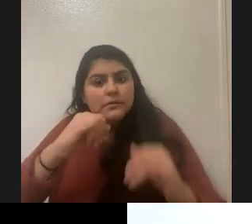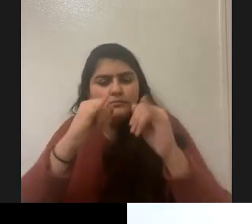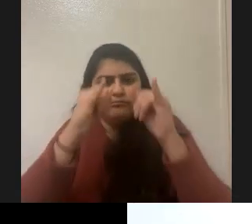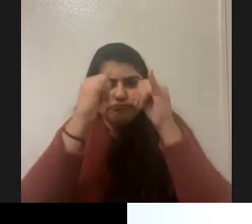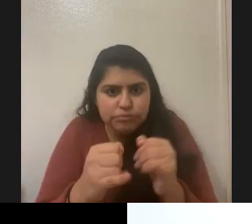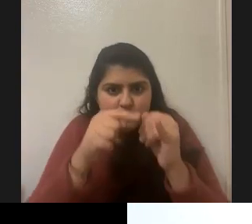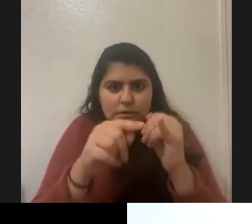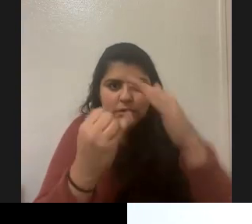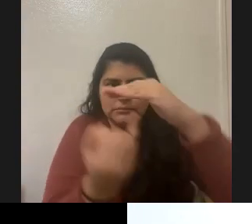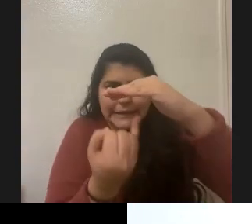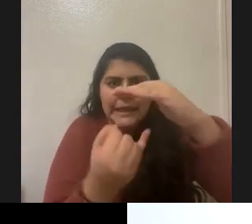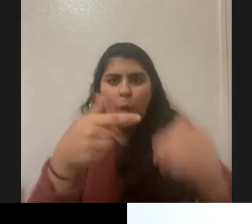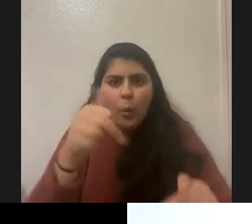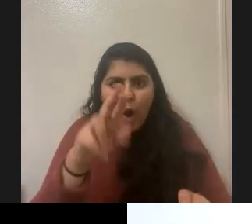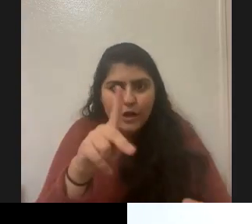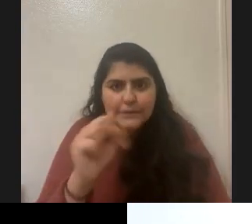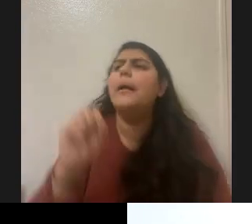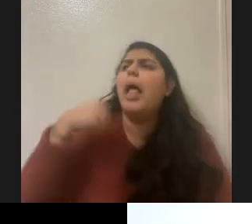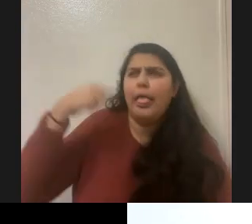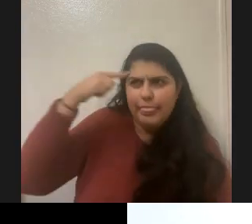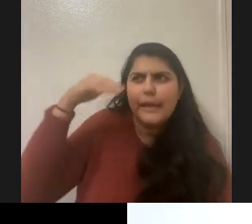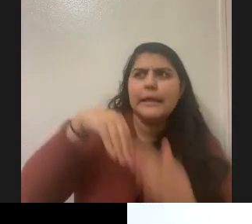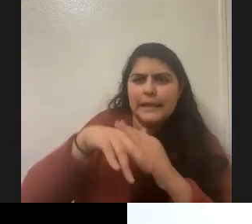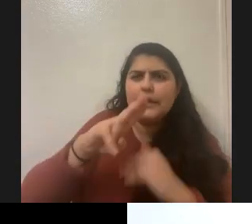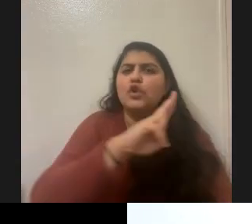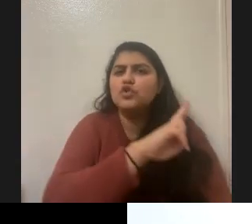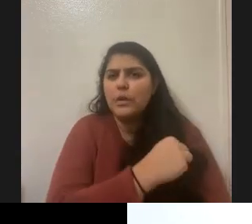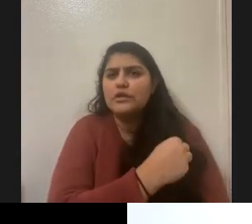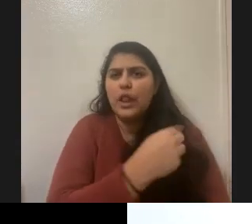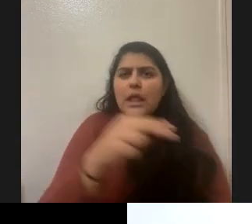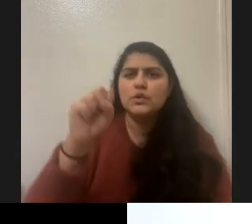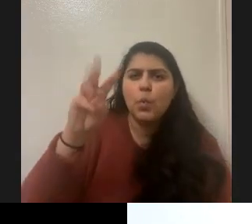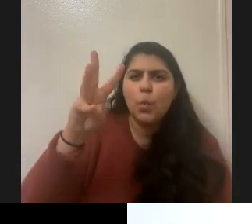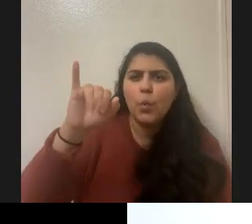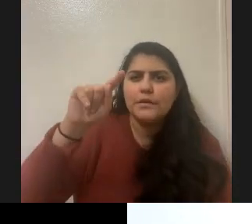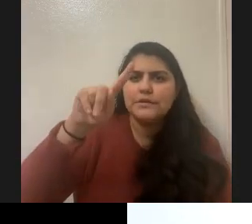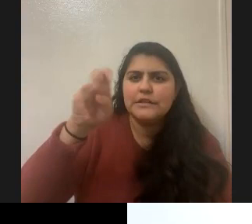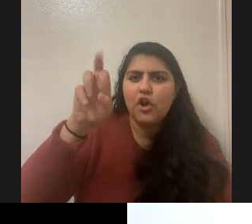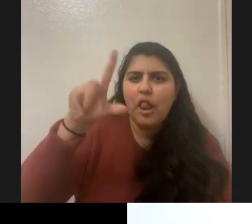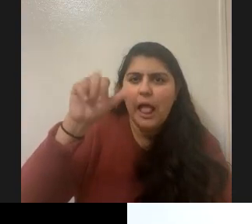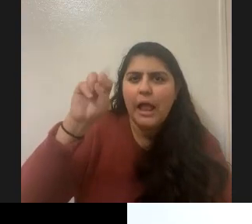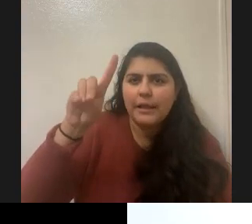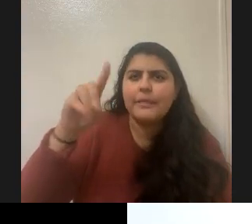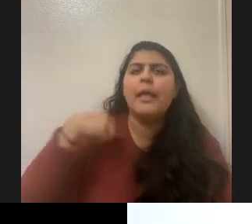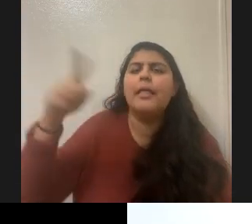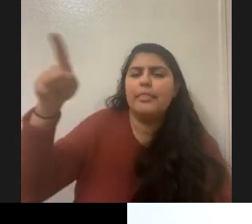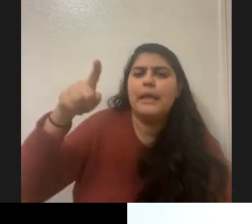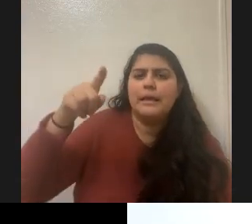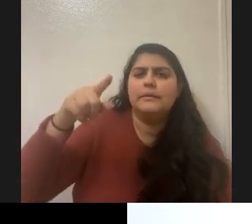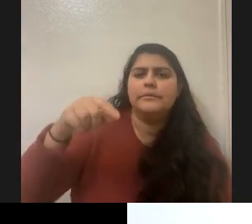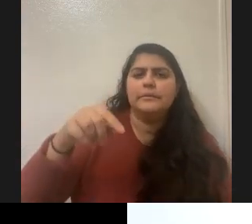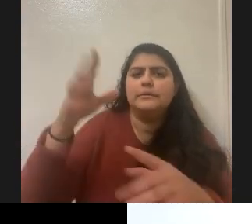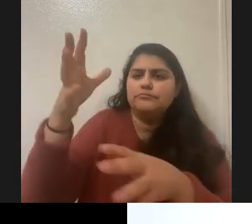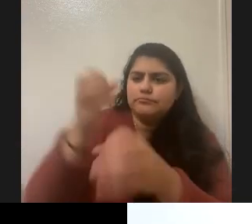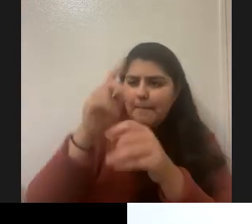I think for sure. If you go to like Switzerland and they CERN, they smash, basically they take particles and they